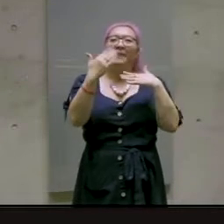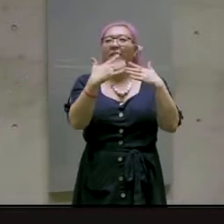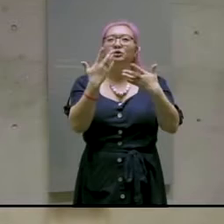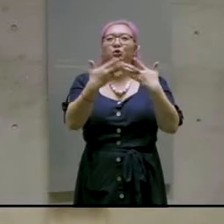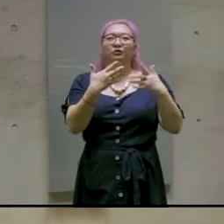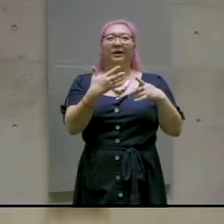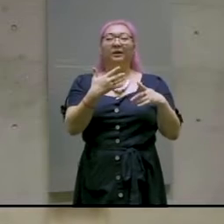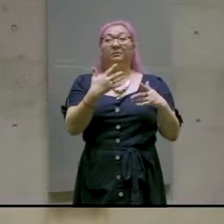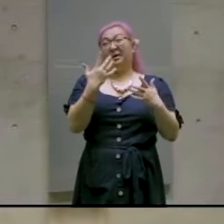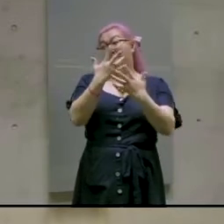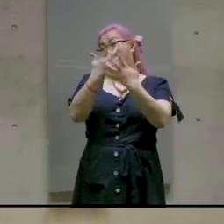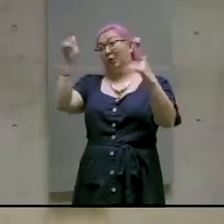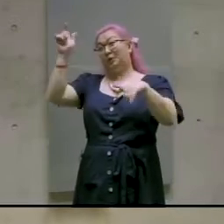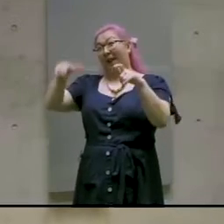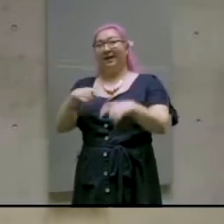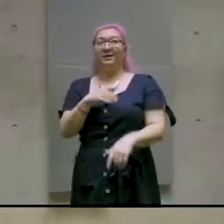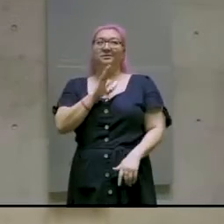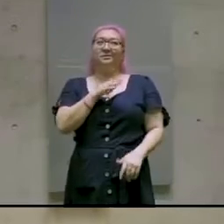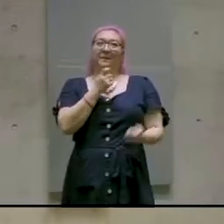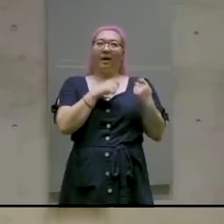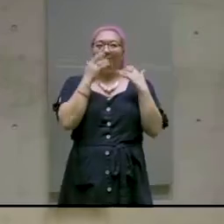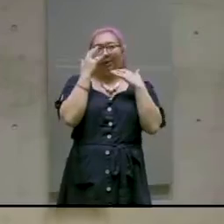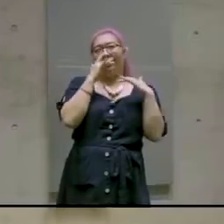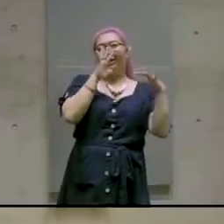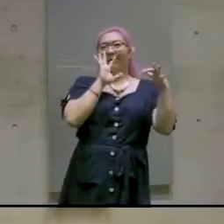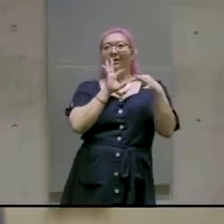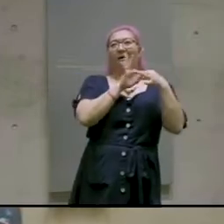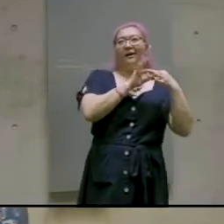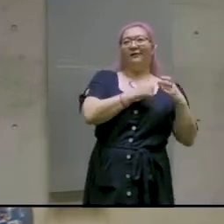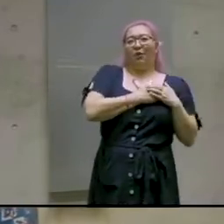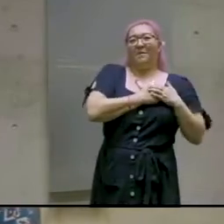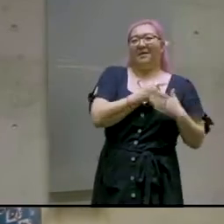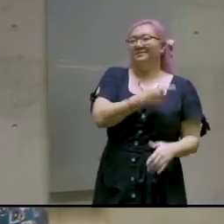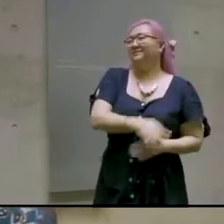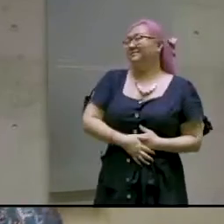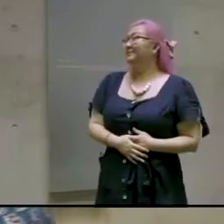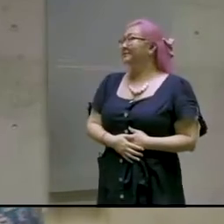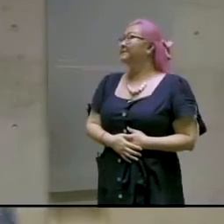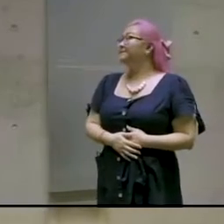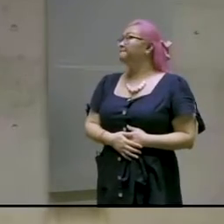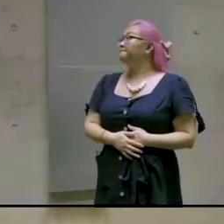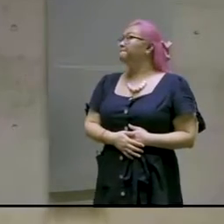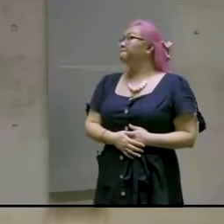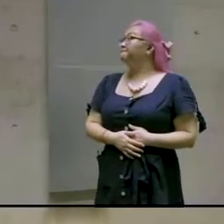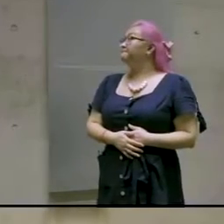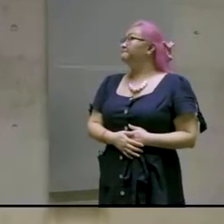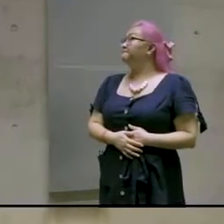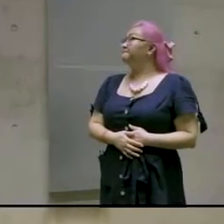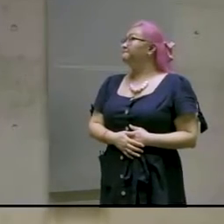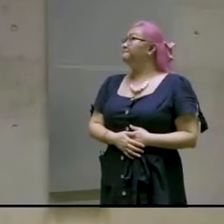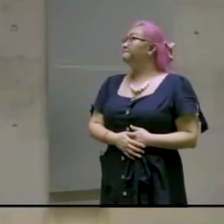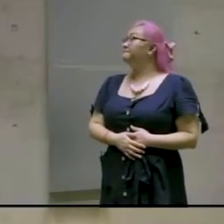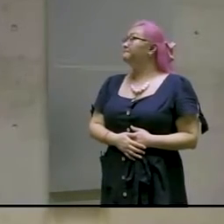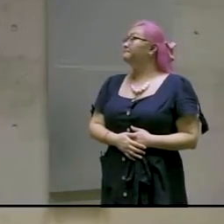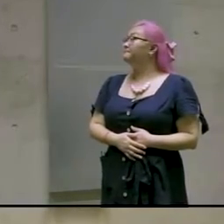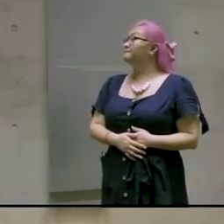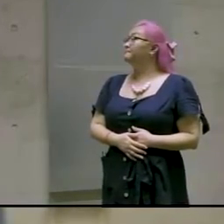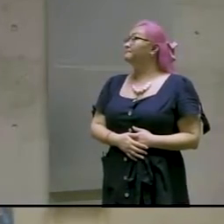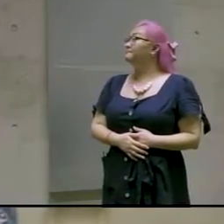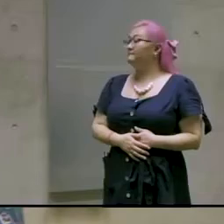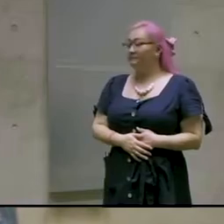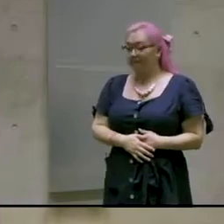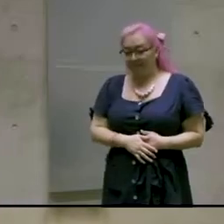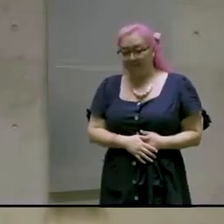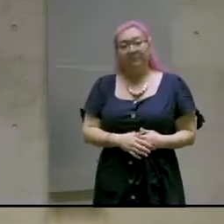given the chance. We had kind of established kind of as a narrative decision that he would probably be expressing interest in the